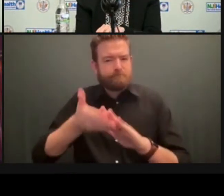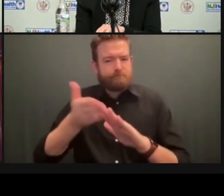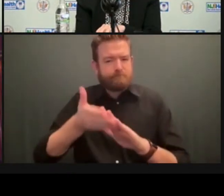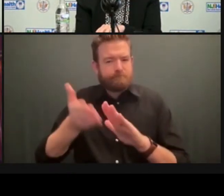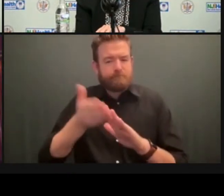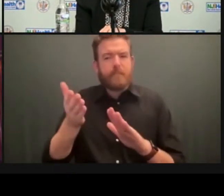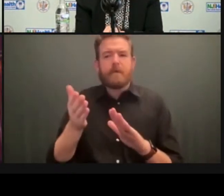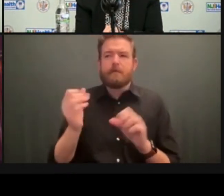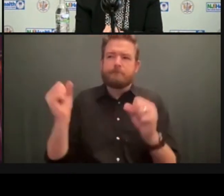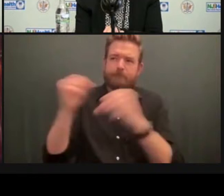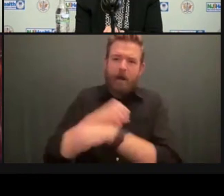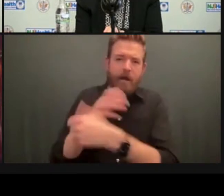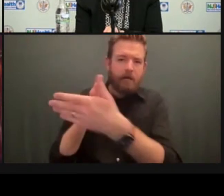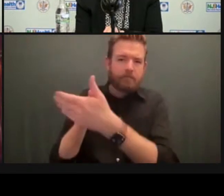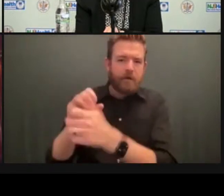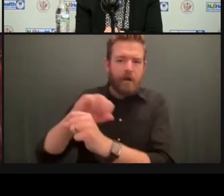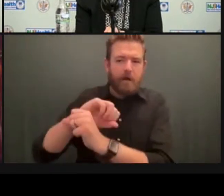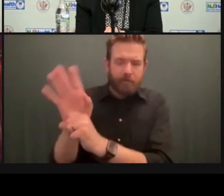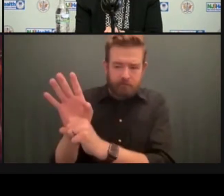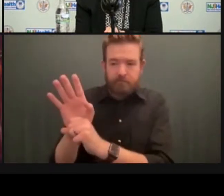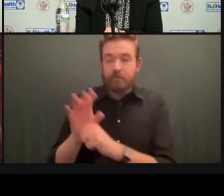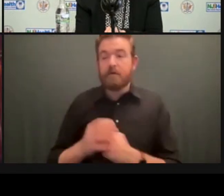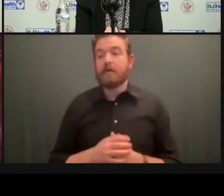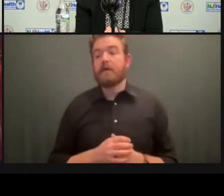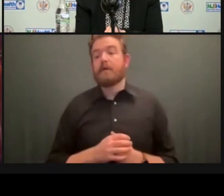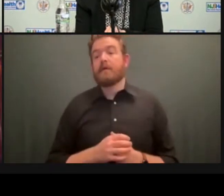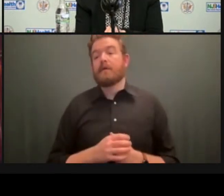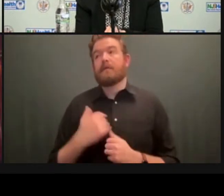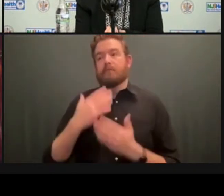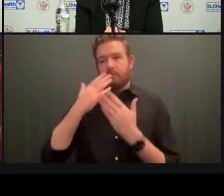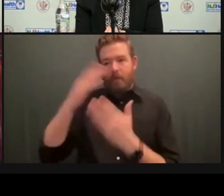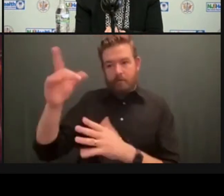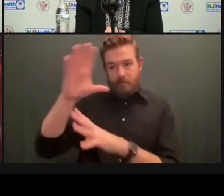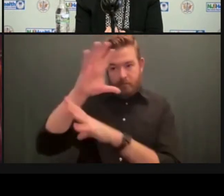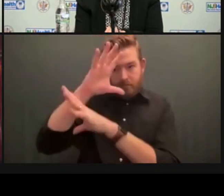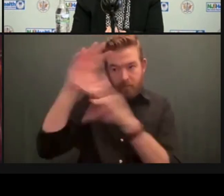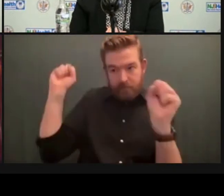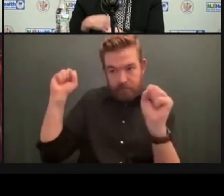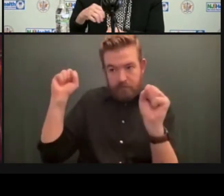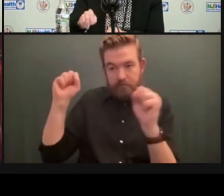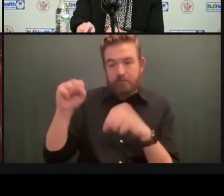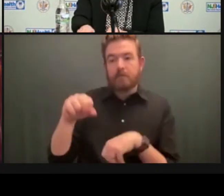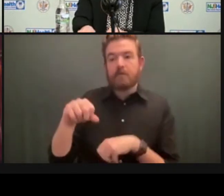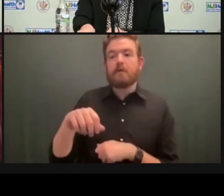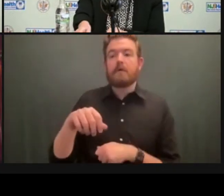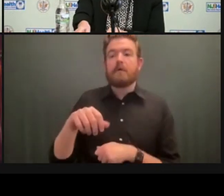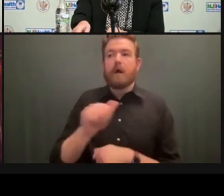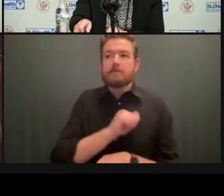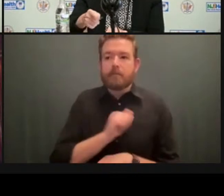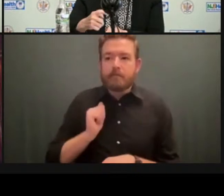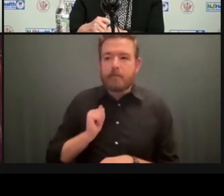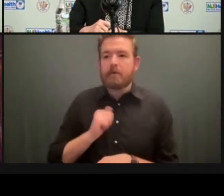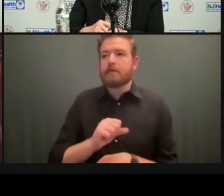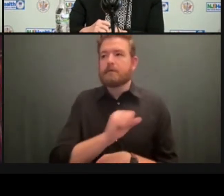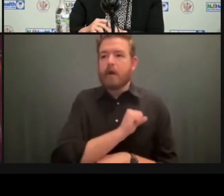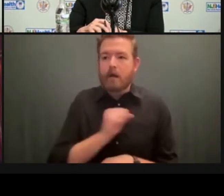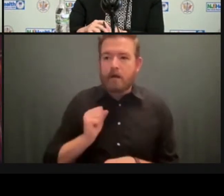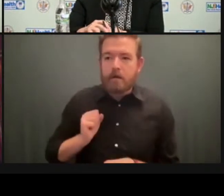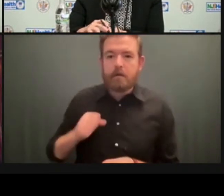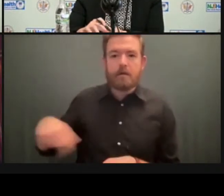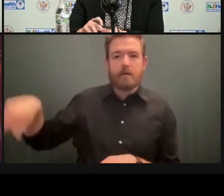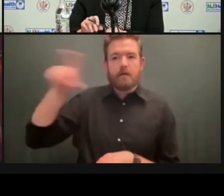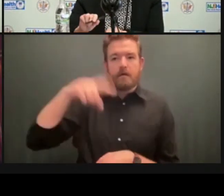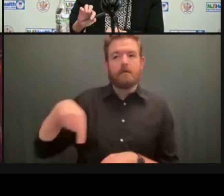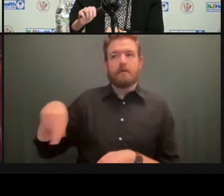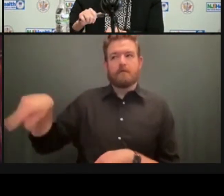Assembly Speaker Craig Coughlin to this request, and we will continue to work closely with them and with their leadership teams.